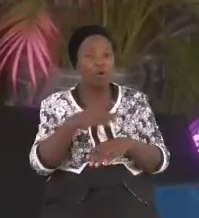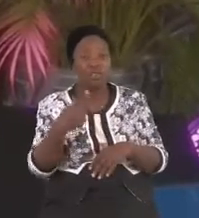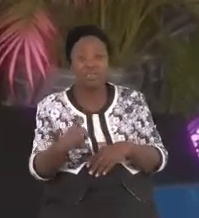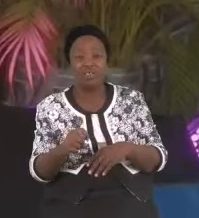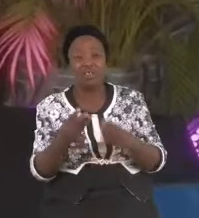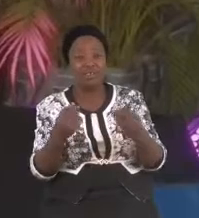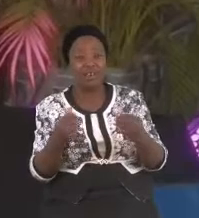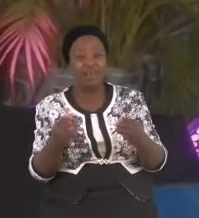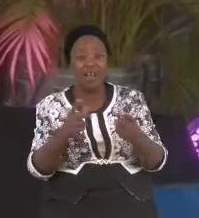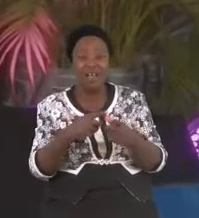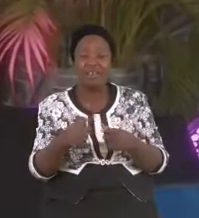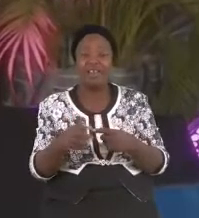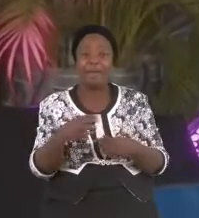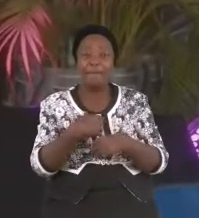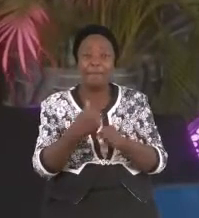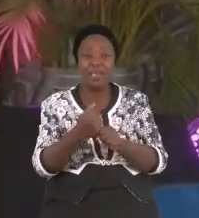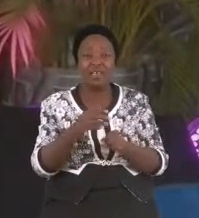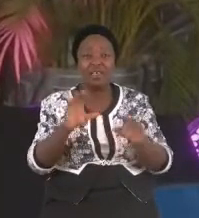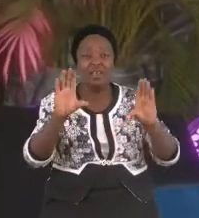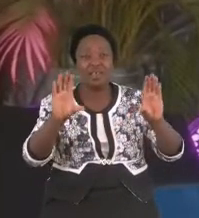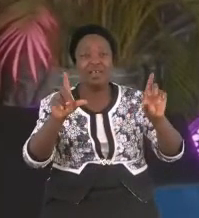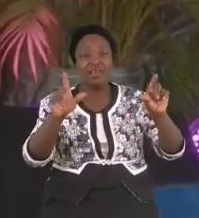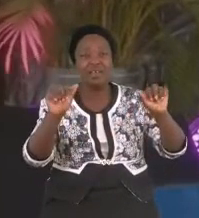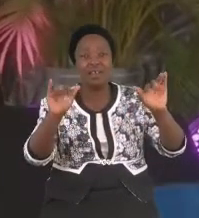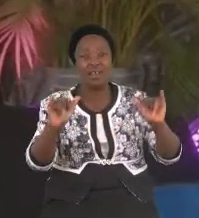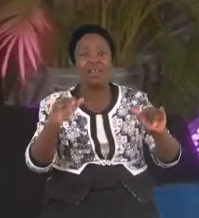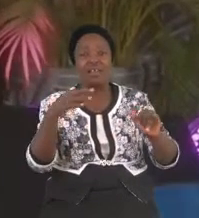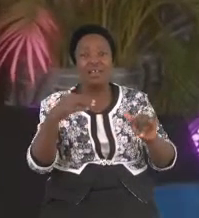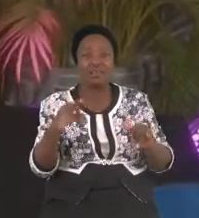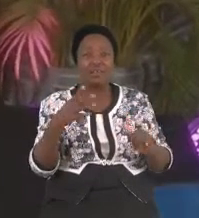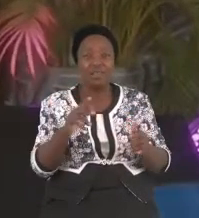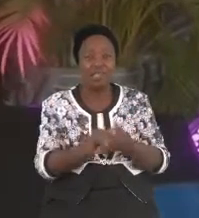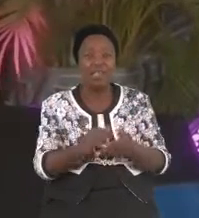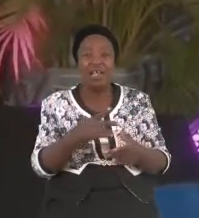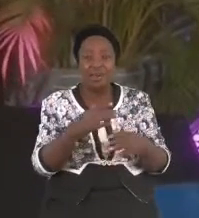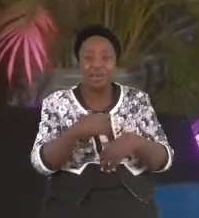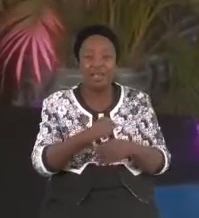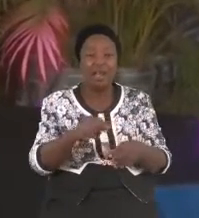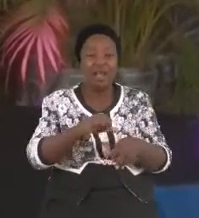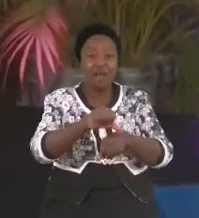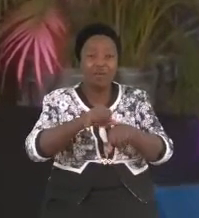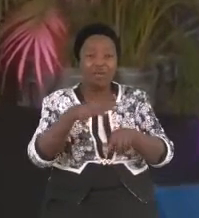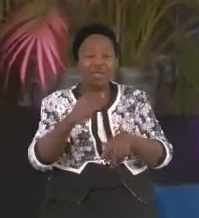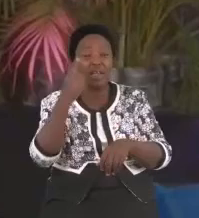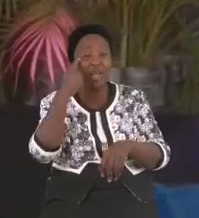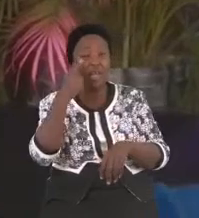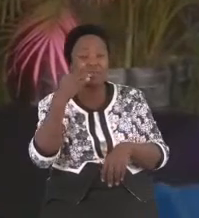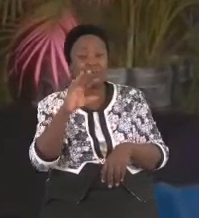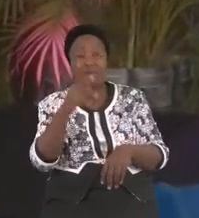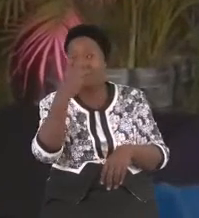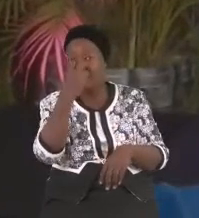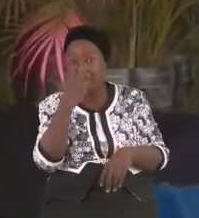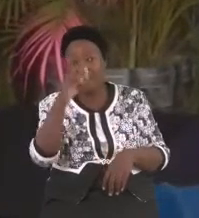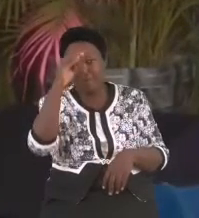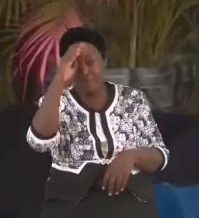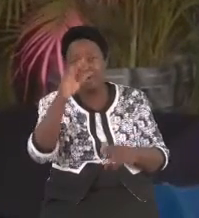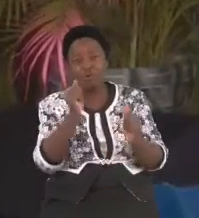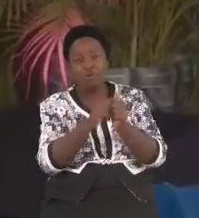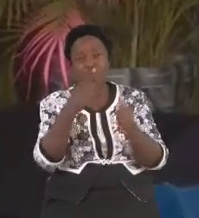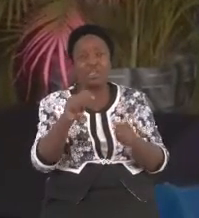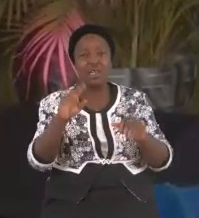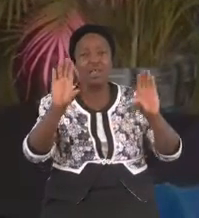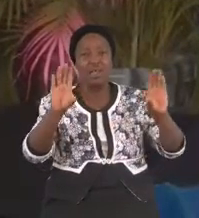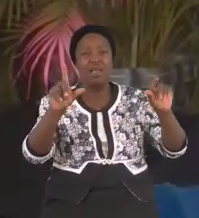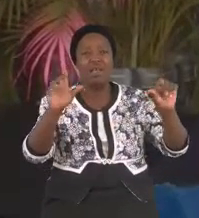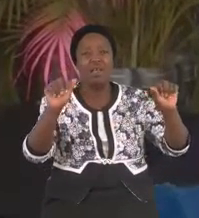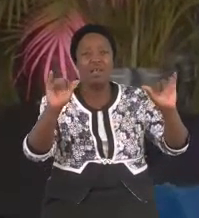spiritual and anointed the eyes of the of the blind man with the clay and then in verse